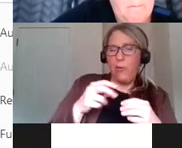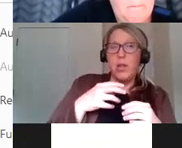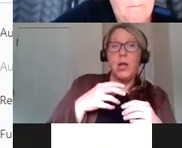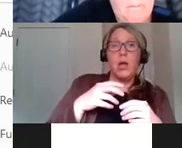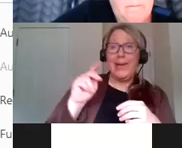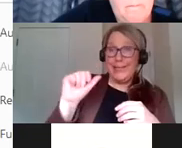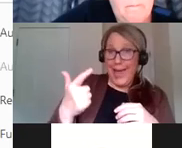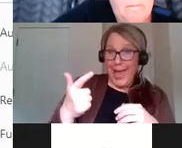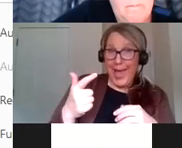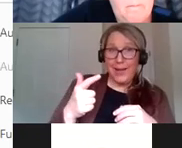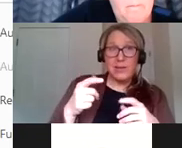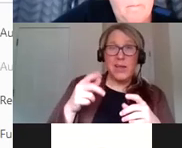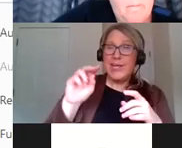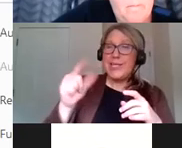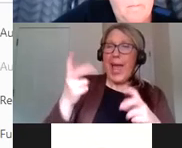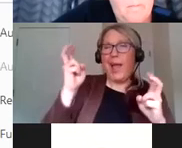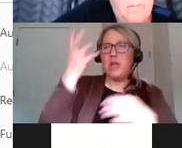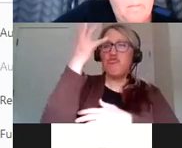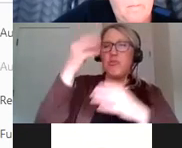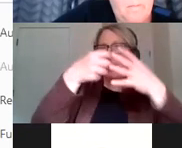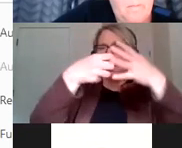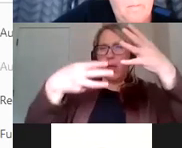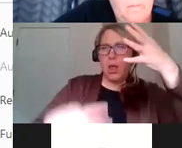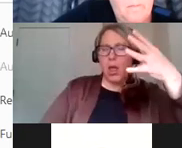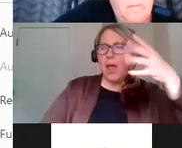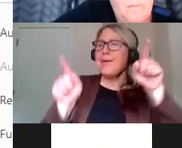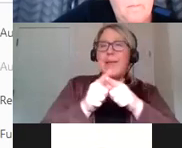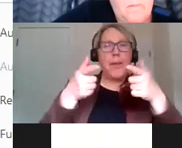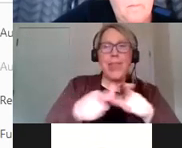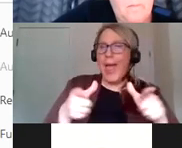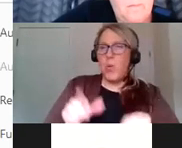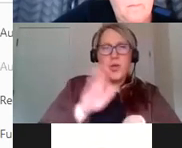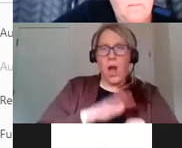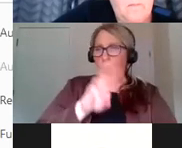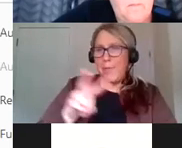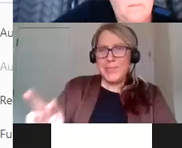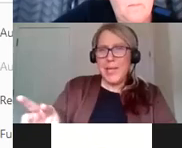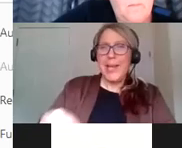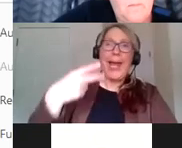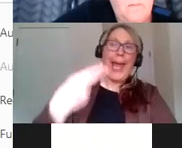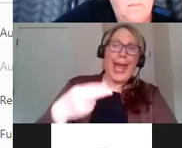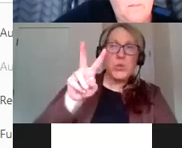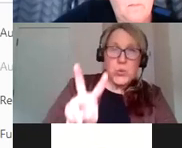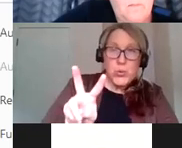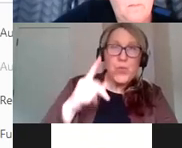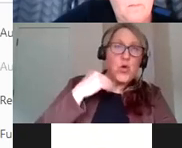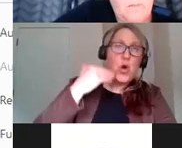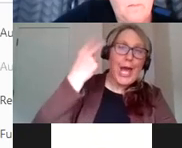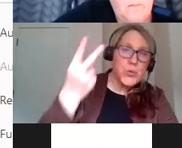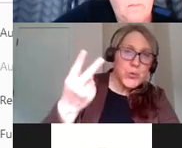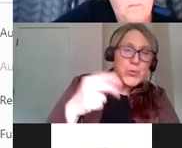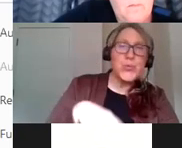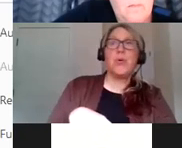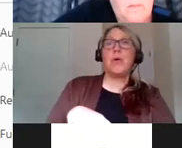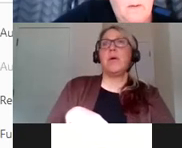you see is the same type of language that's used on a website. So H2 for header 2,